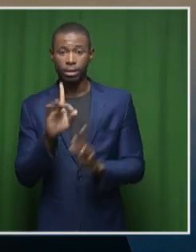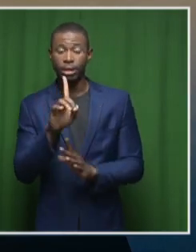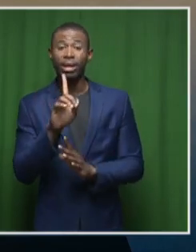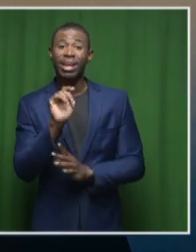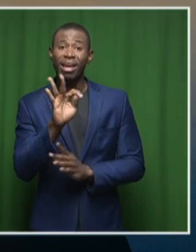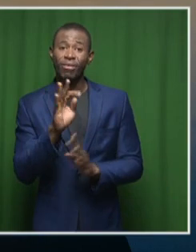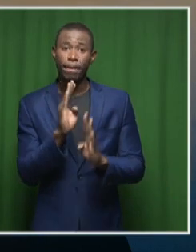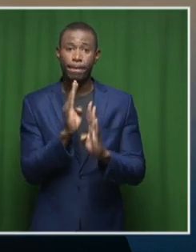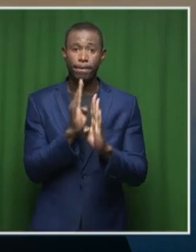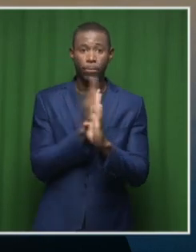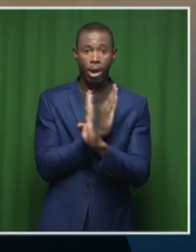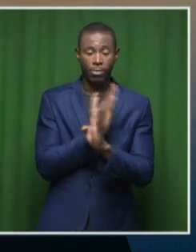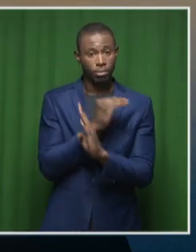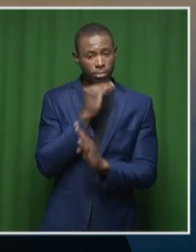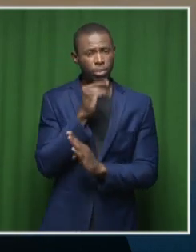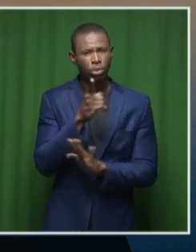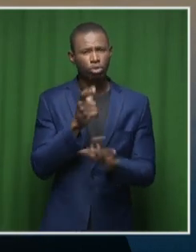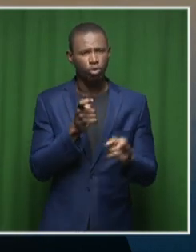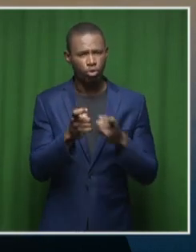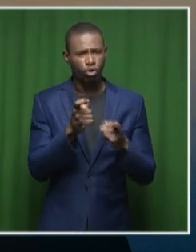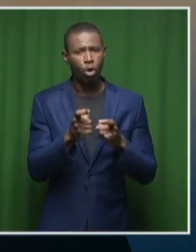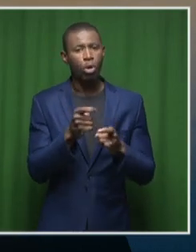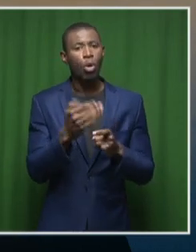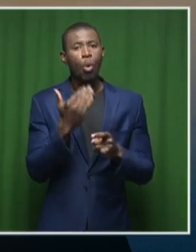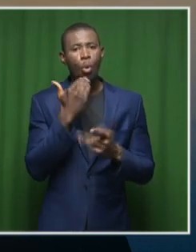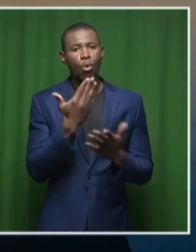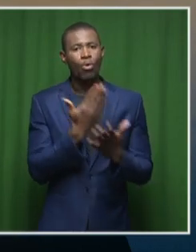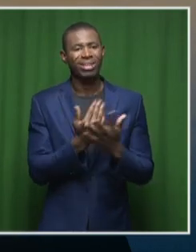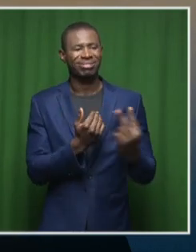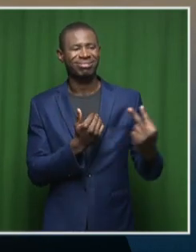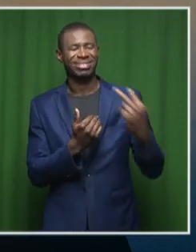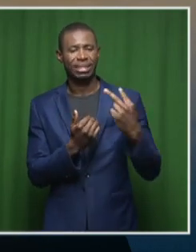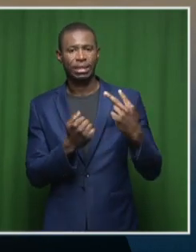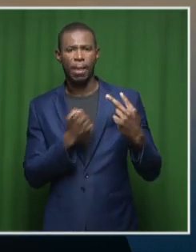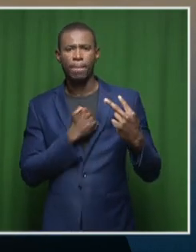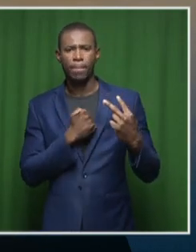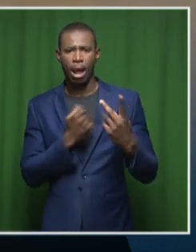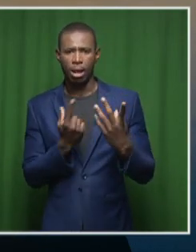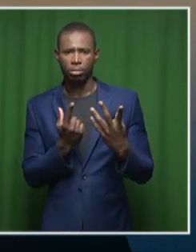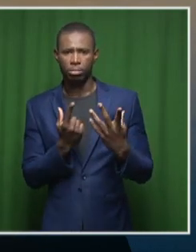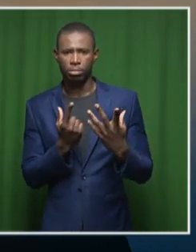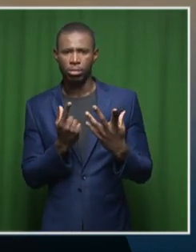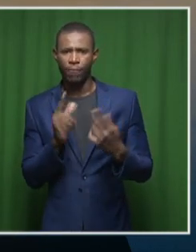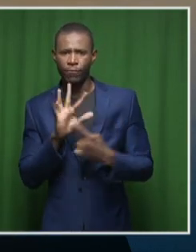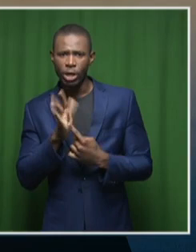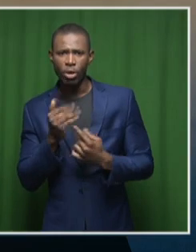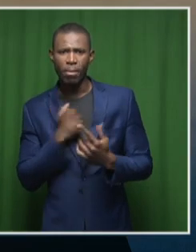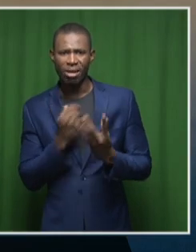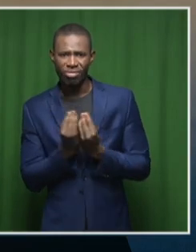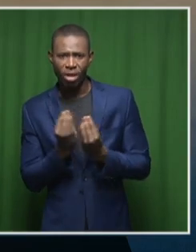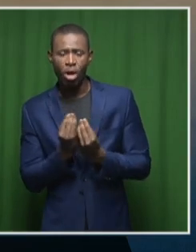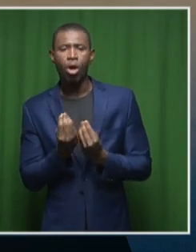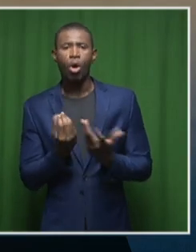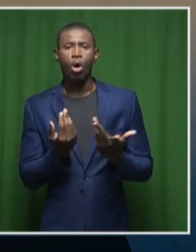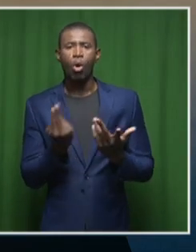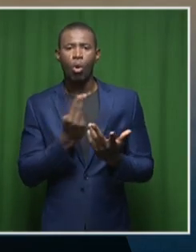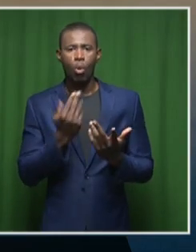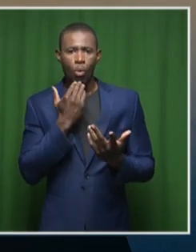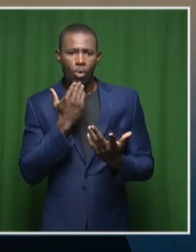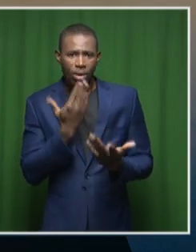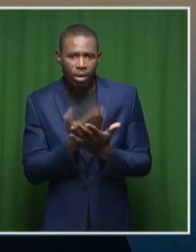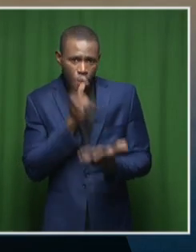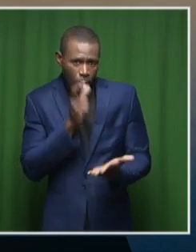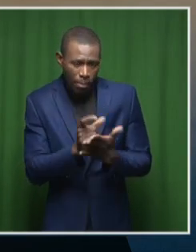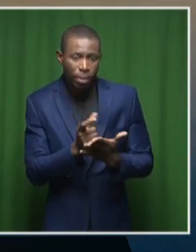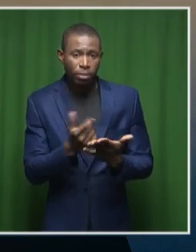that means that you have control over who is watching your content, who is commenting, etc. So you decide, who sees your content.